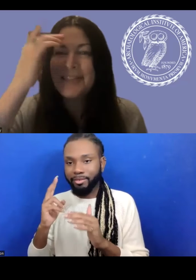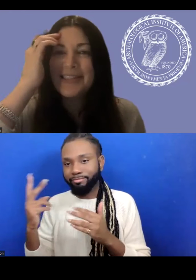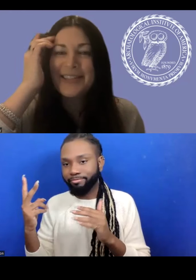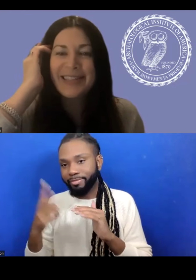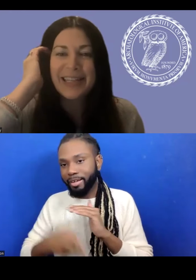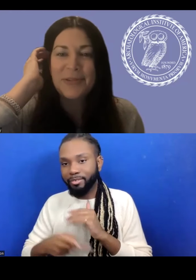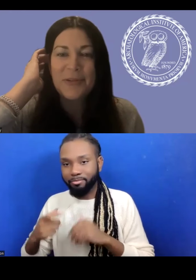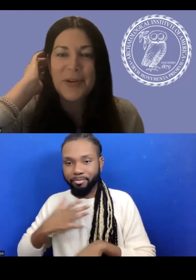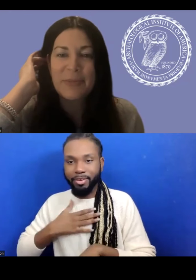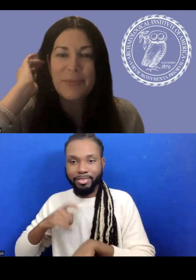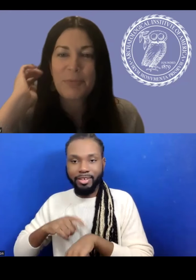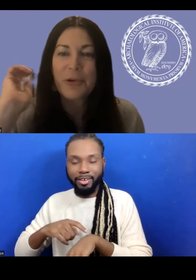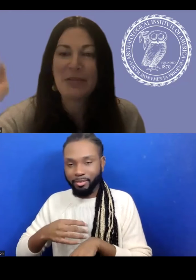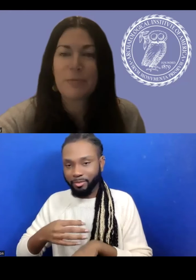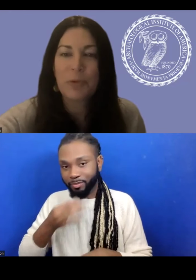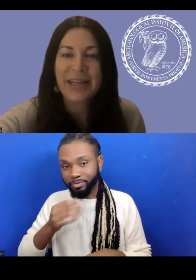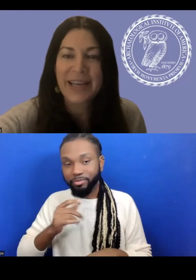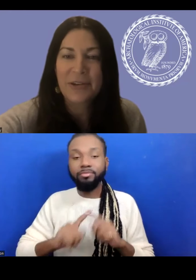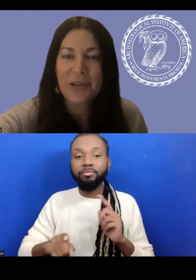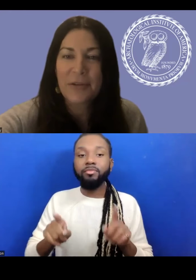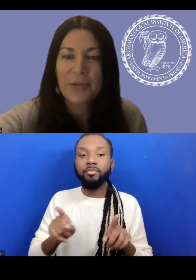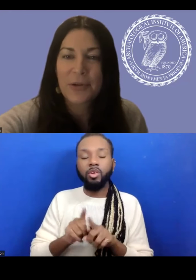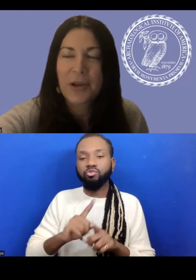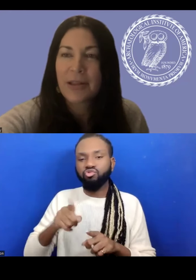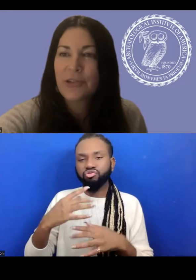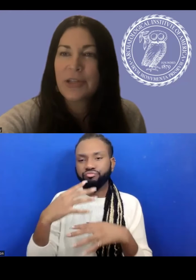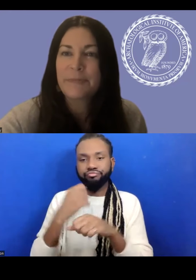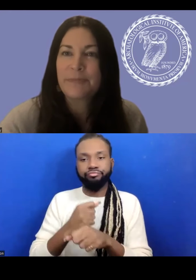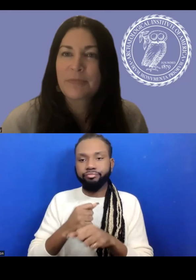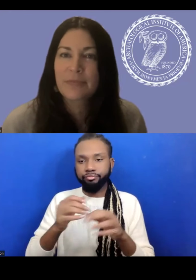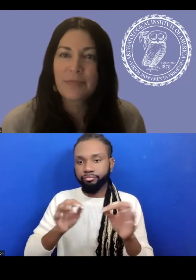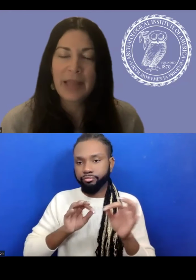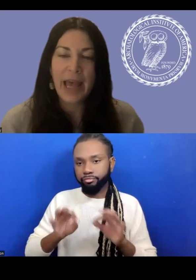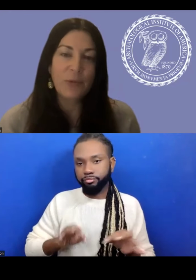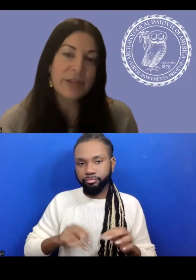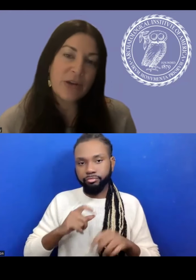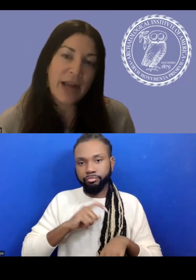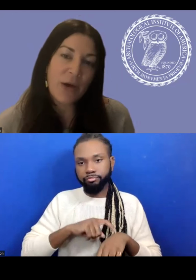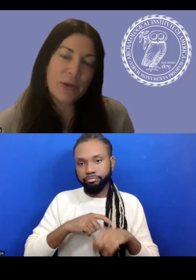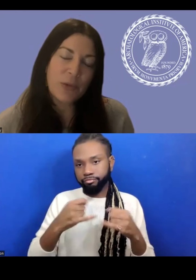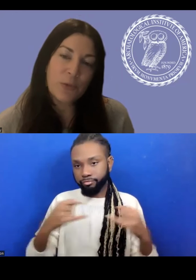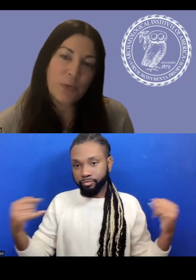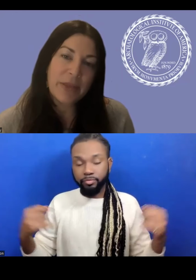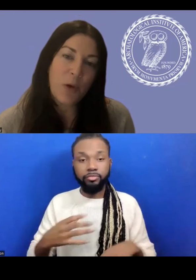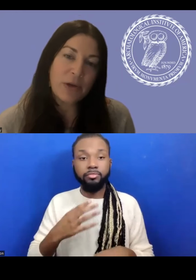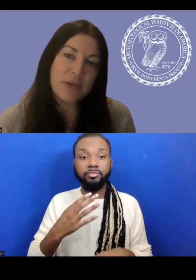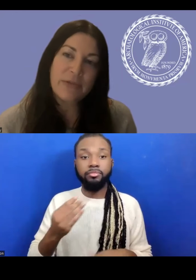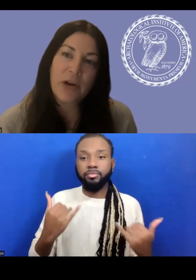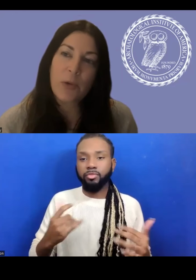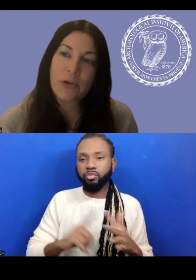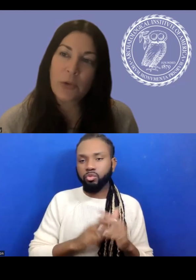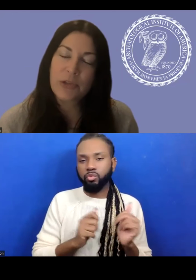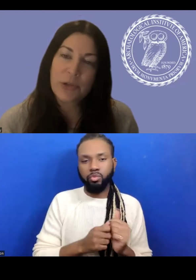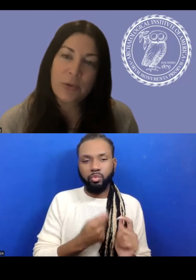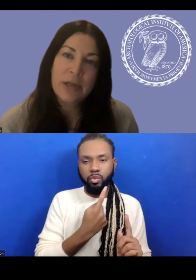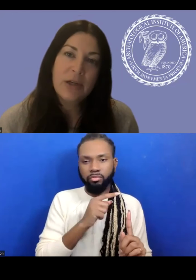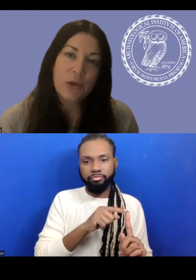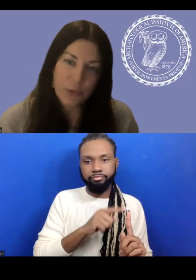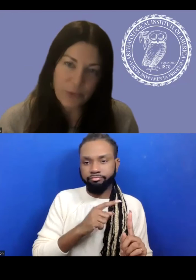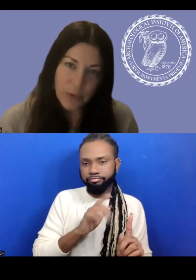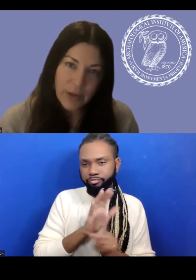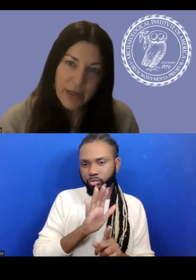So this is just to give you a very brief breakdown of the chronology. And we'll start out with one who is very well known to